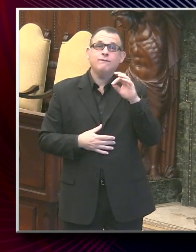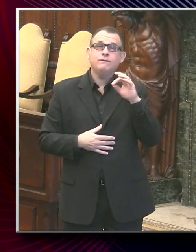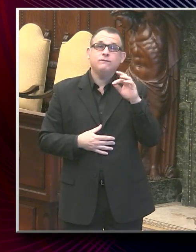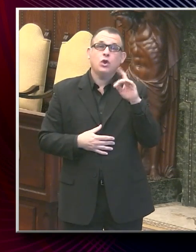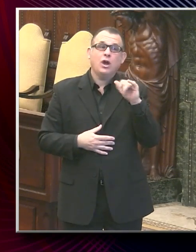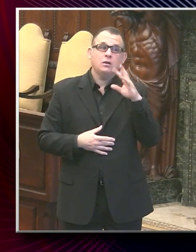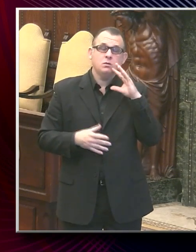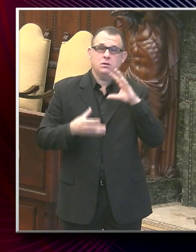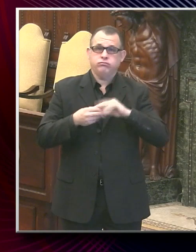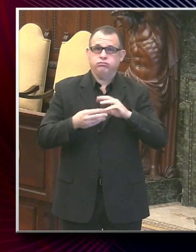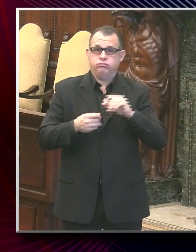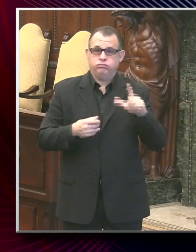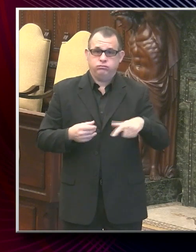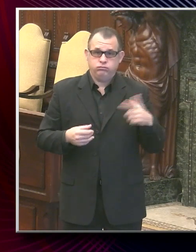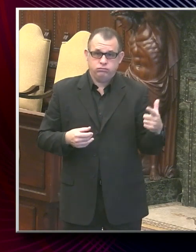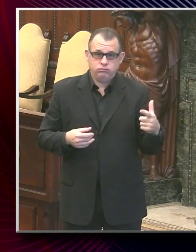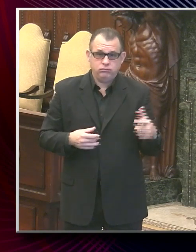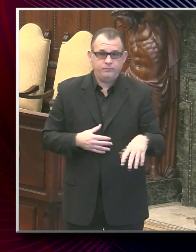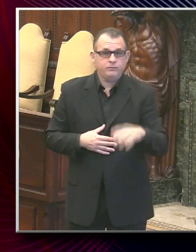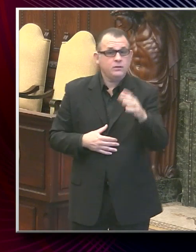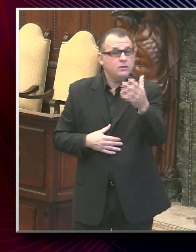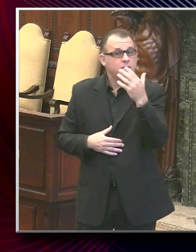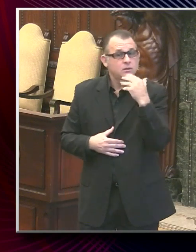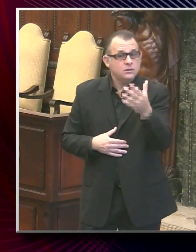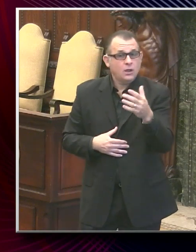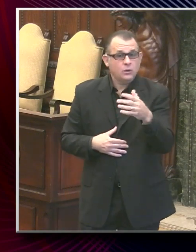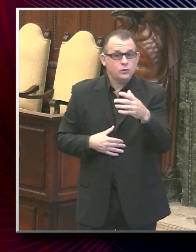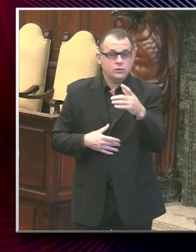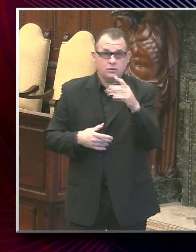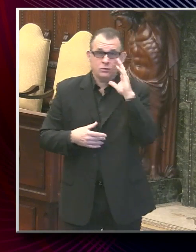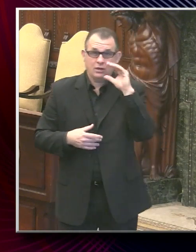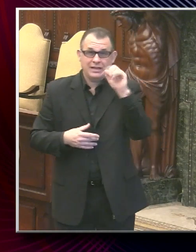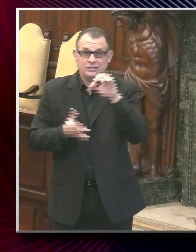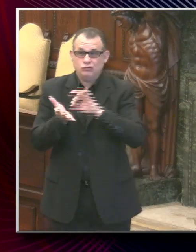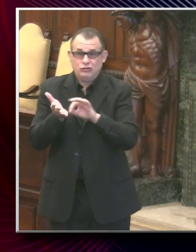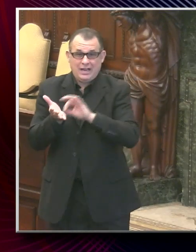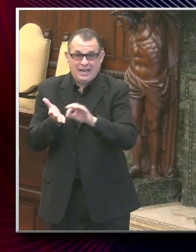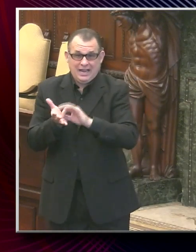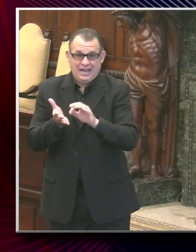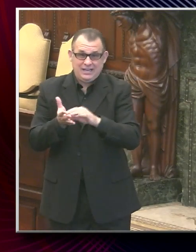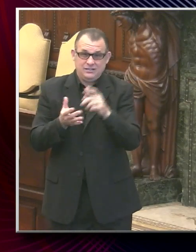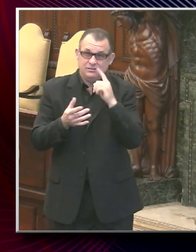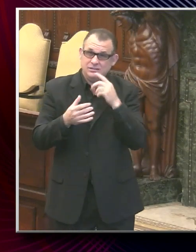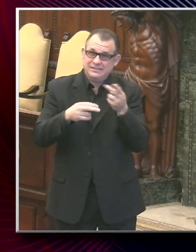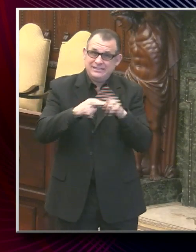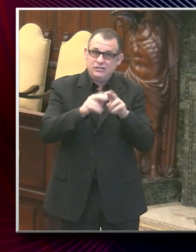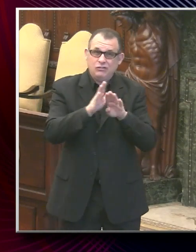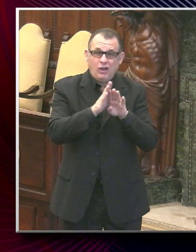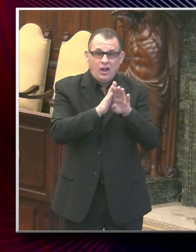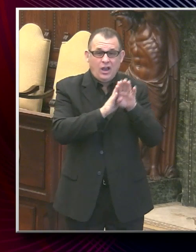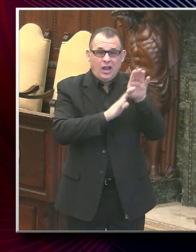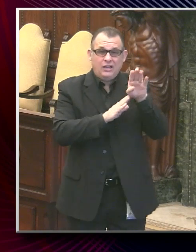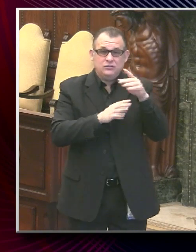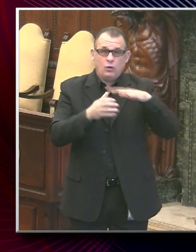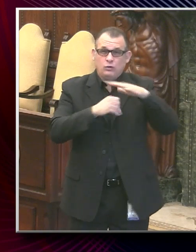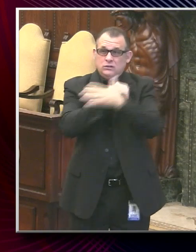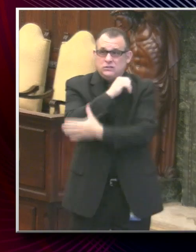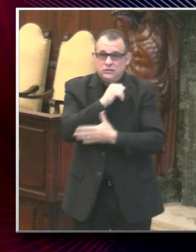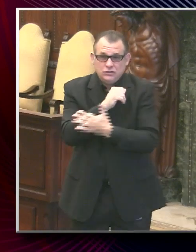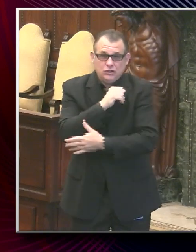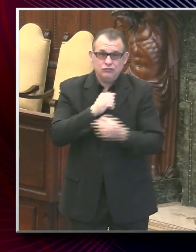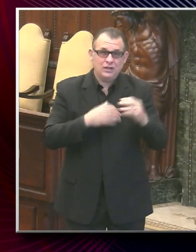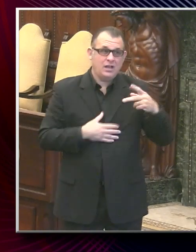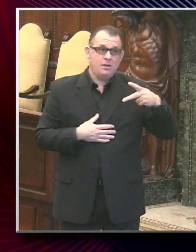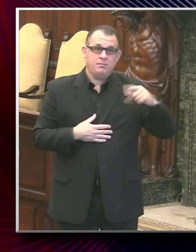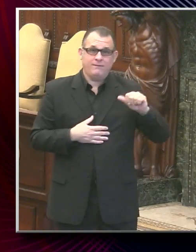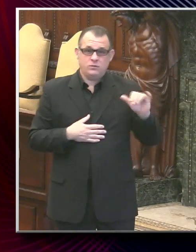Thank you very much, Mayor. Case counts from the coronavirus infection continue to rise across the country and Pennsylvania. Here in